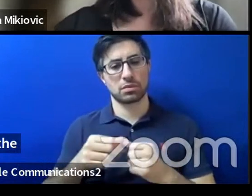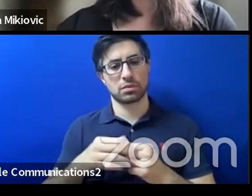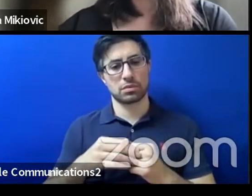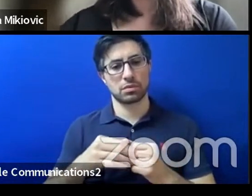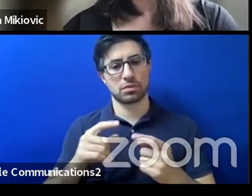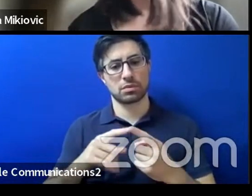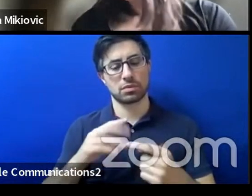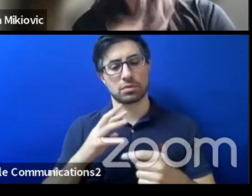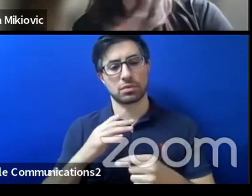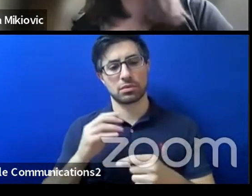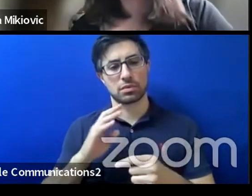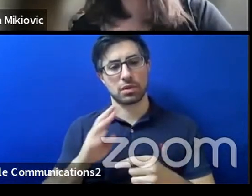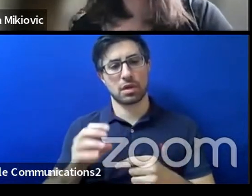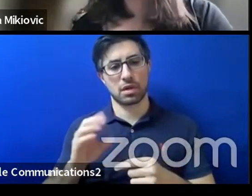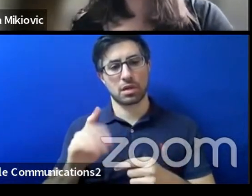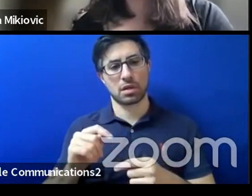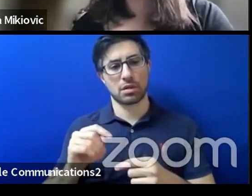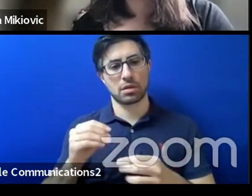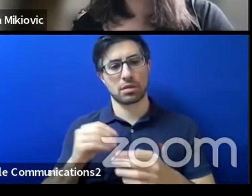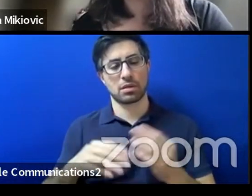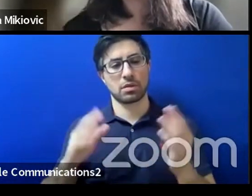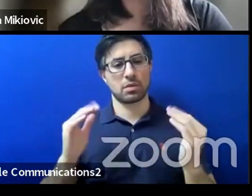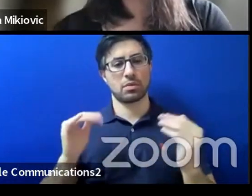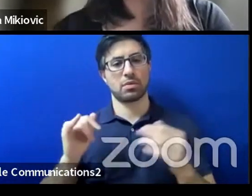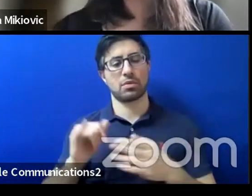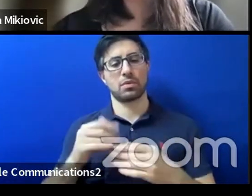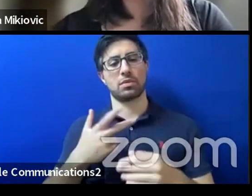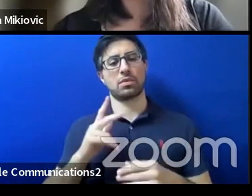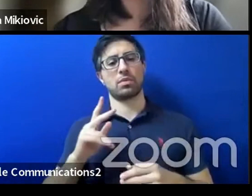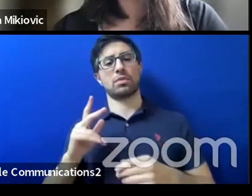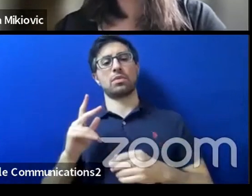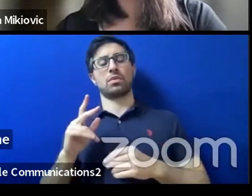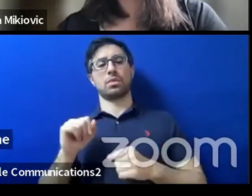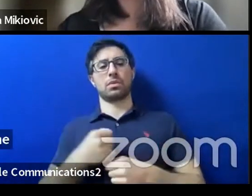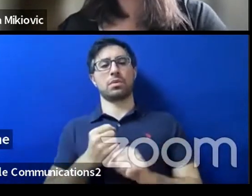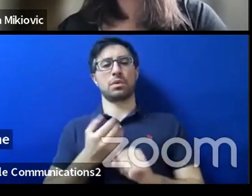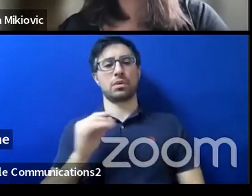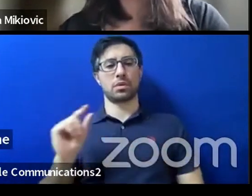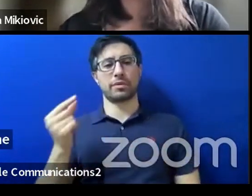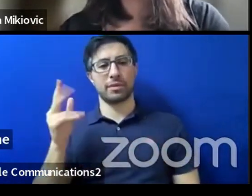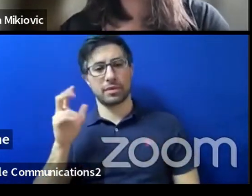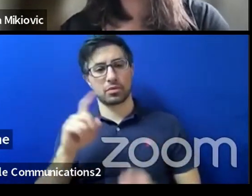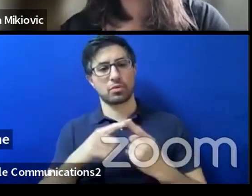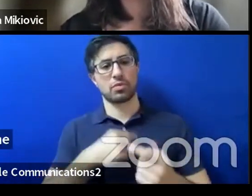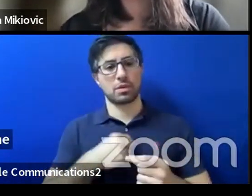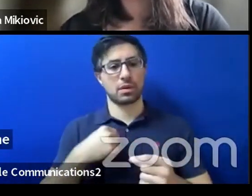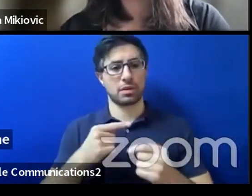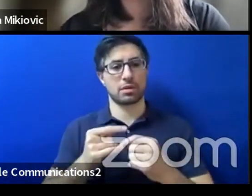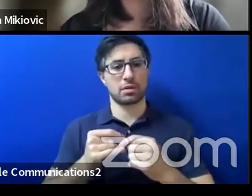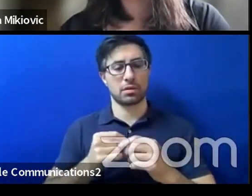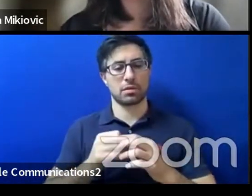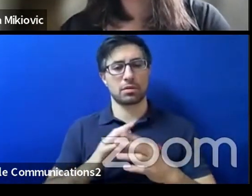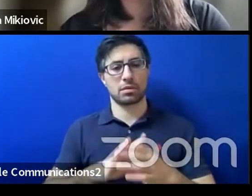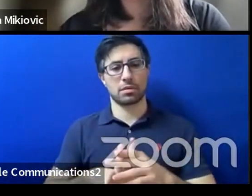to speak out in the hope that we can make our government listen to us. When